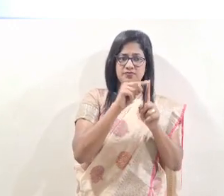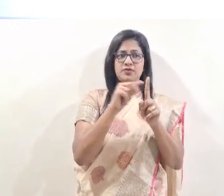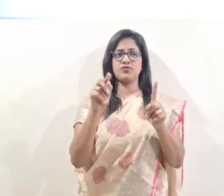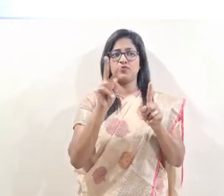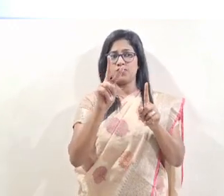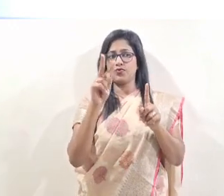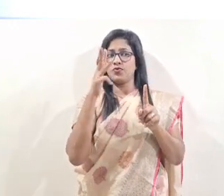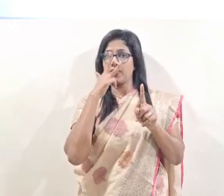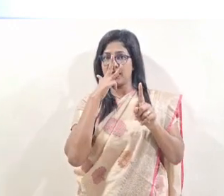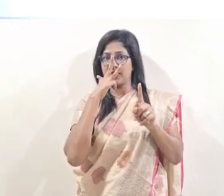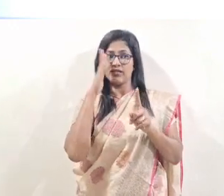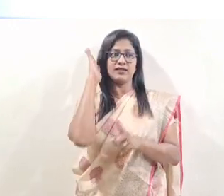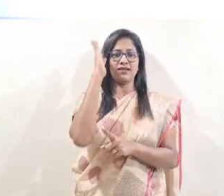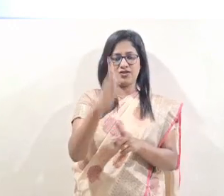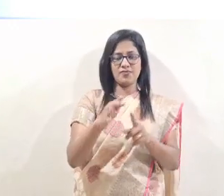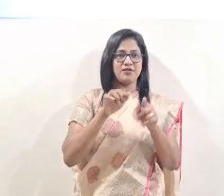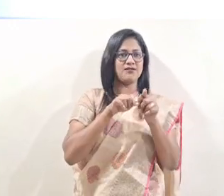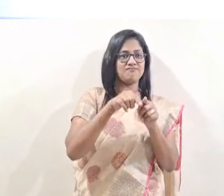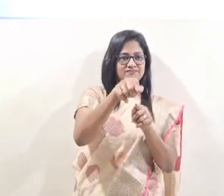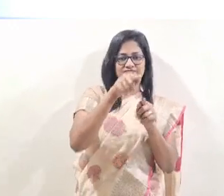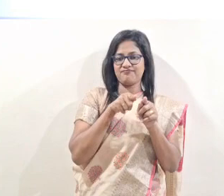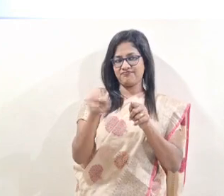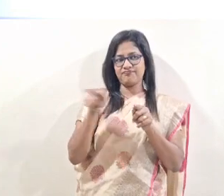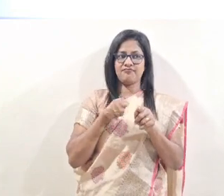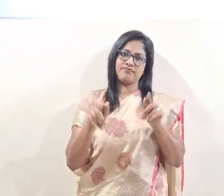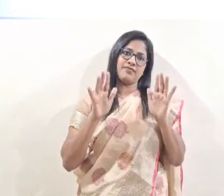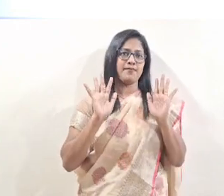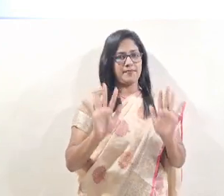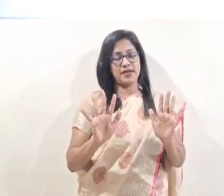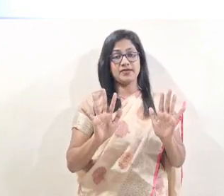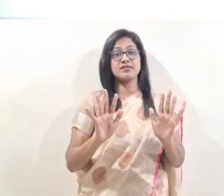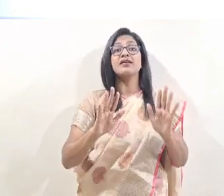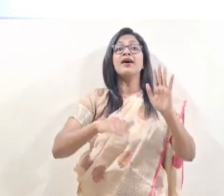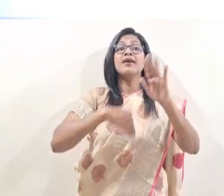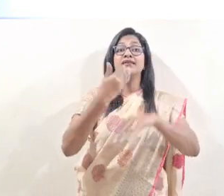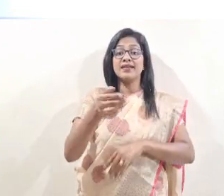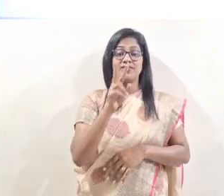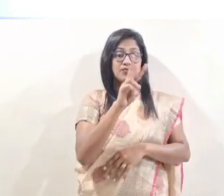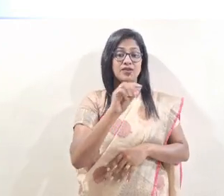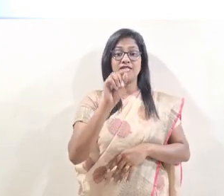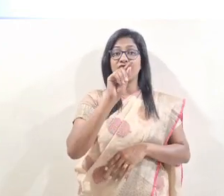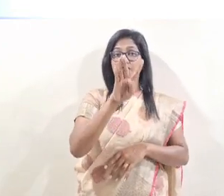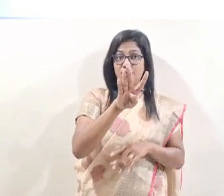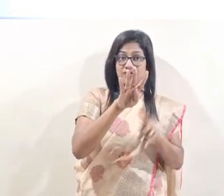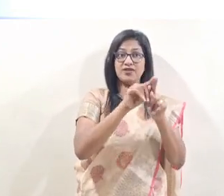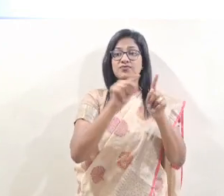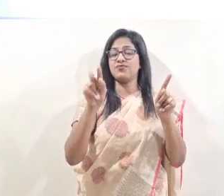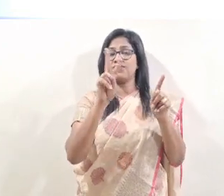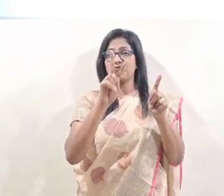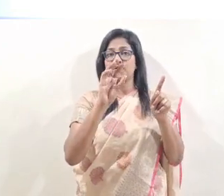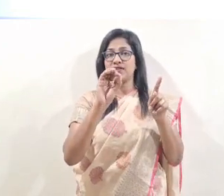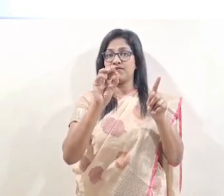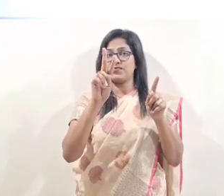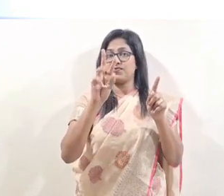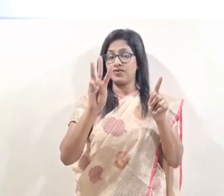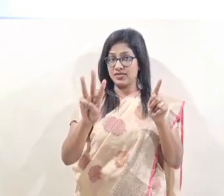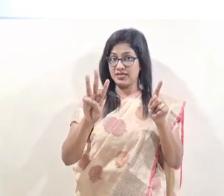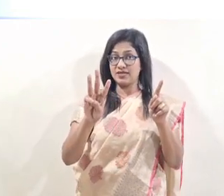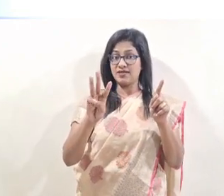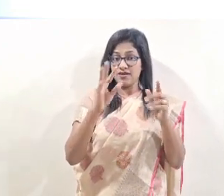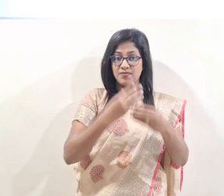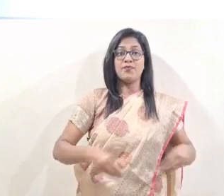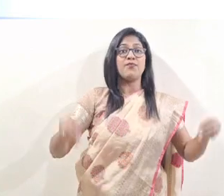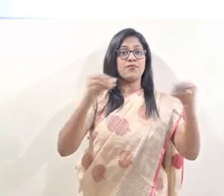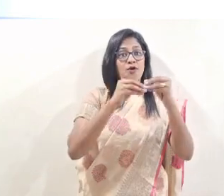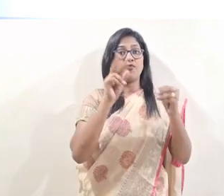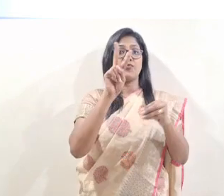29 kilometers of track. That was what it is. And from 2014 onwards to 23, we have added another 25 kilometers